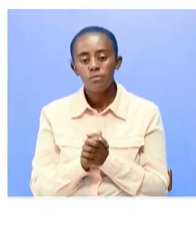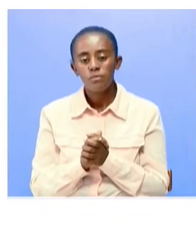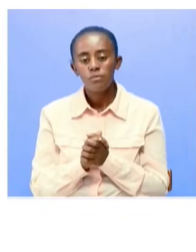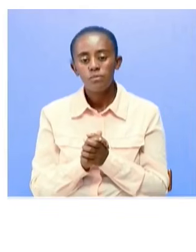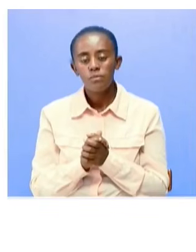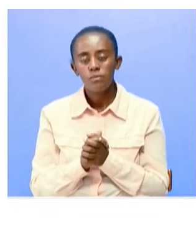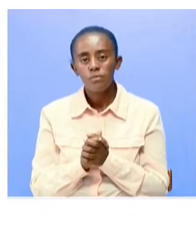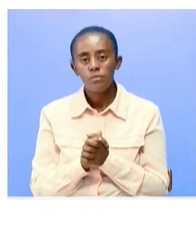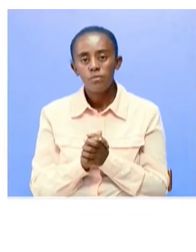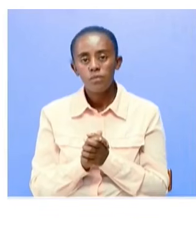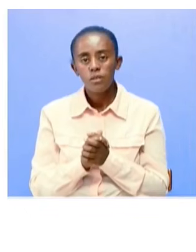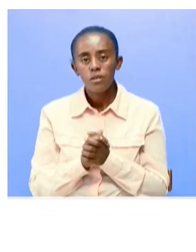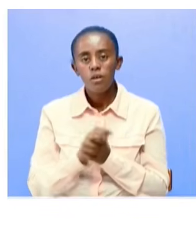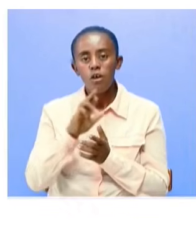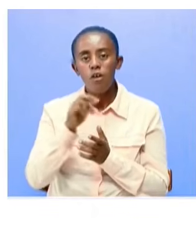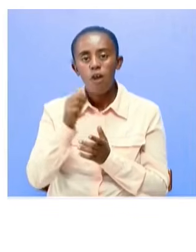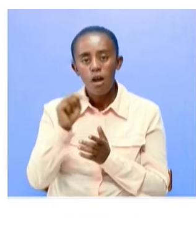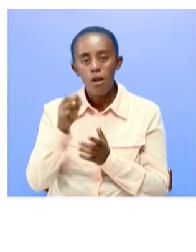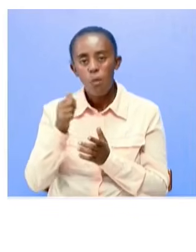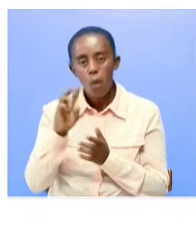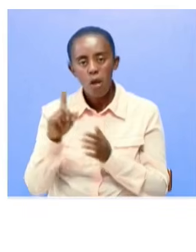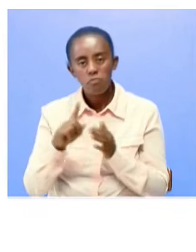ran away.